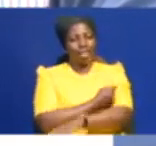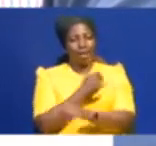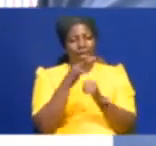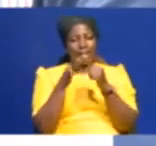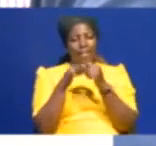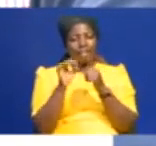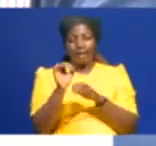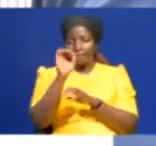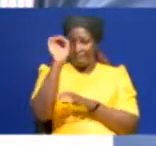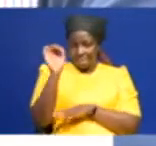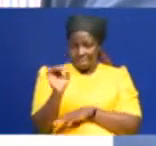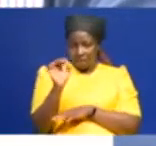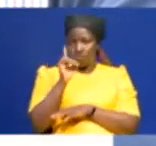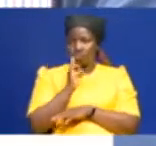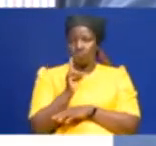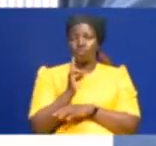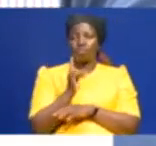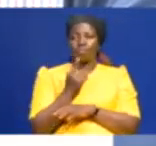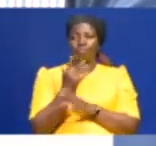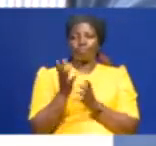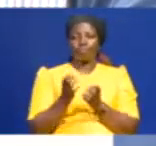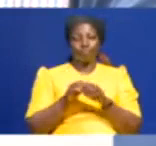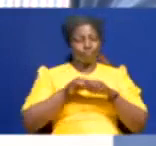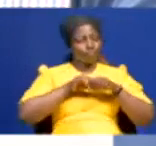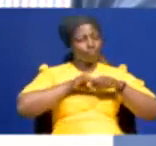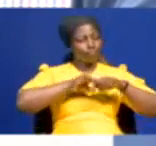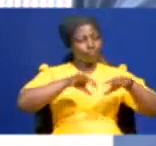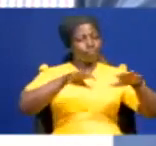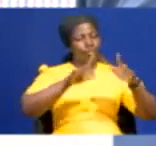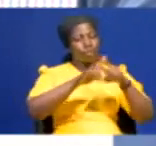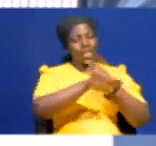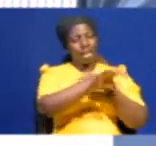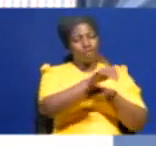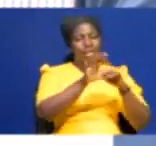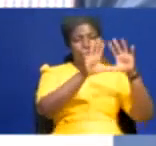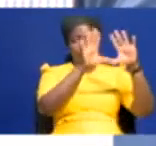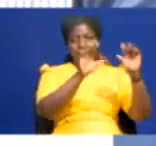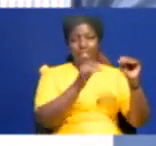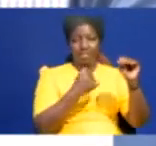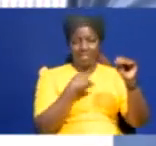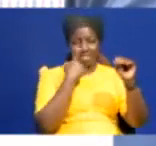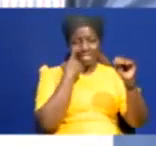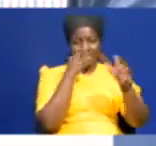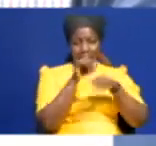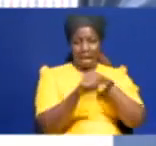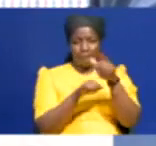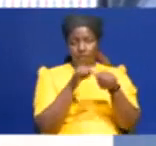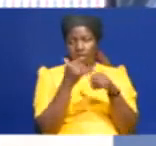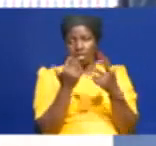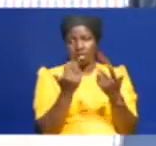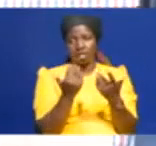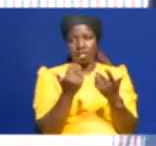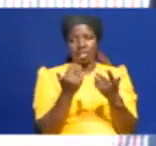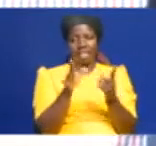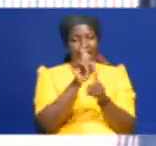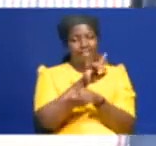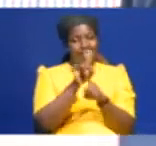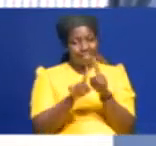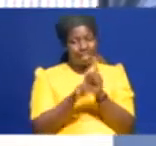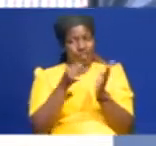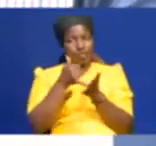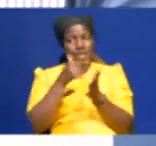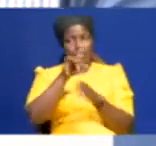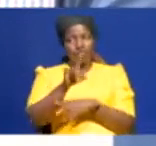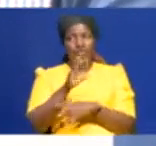80%. So split that amongst the counties. The budget we have seen, I think, is about total, everything considered, should